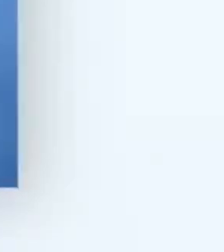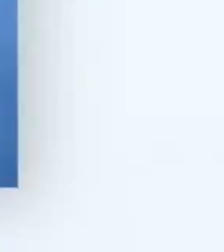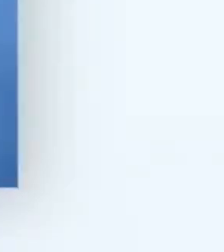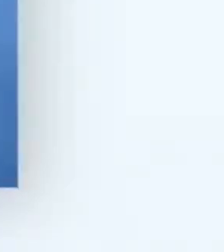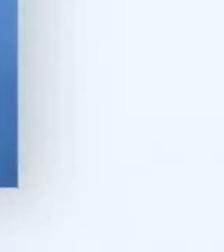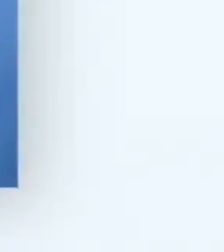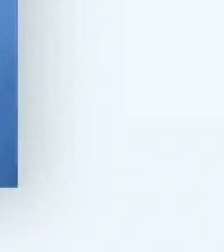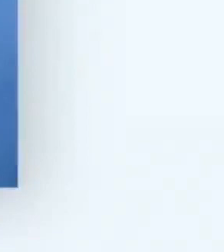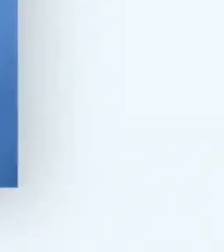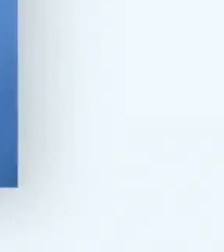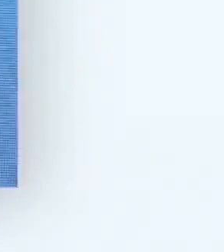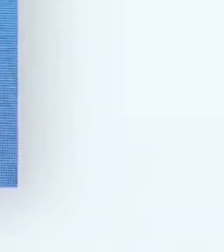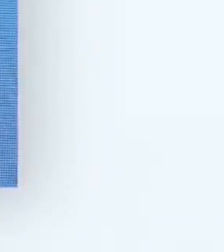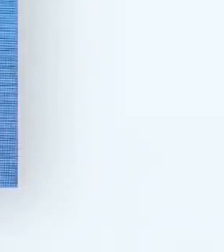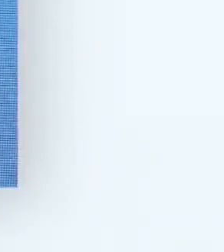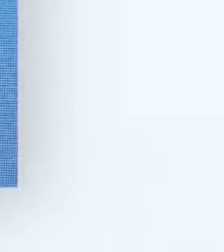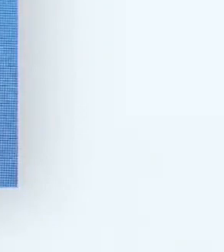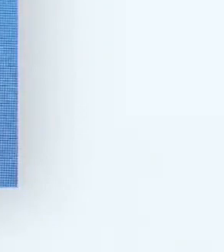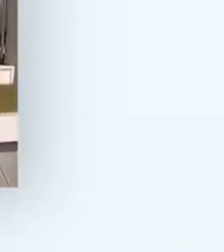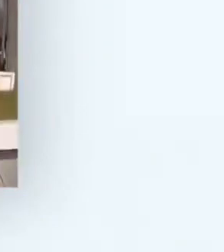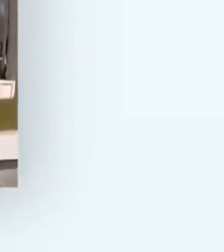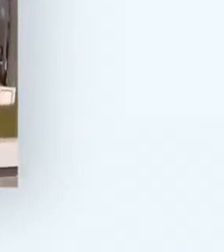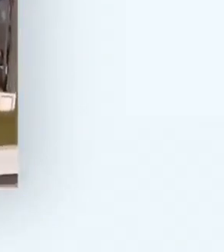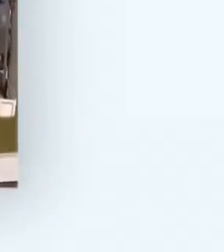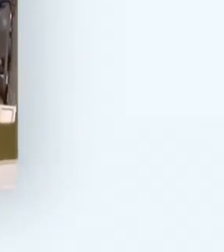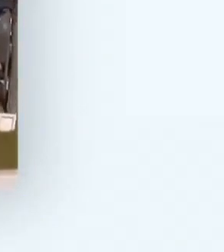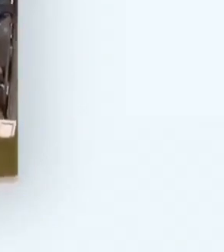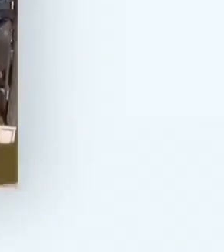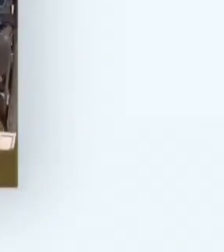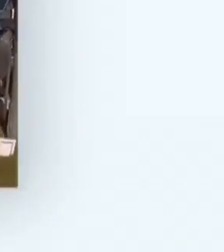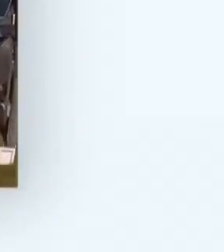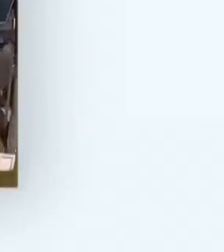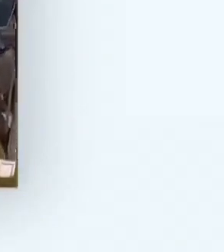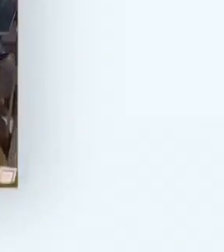broadcasts shock the collective conscience of mankind.